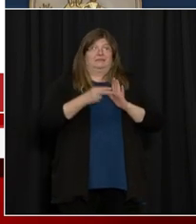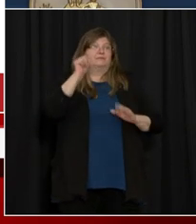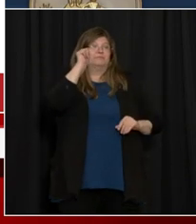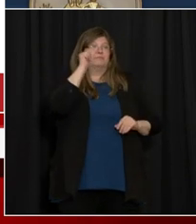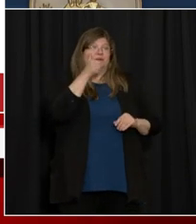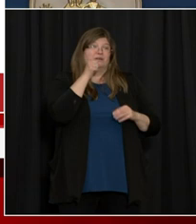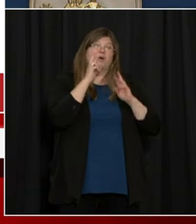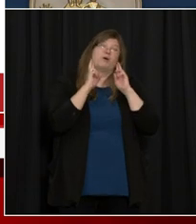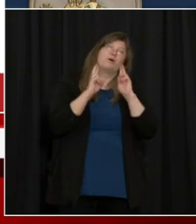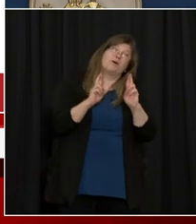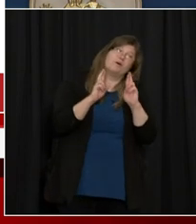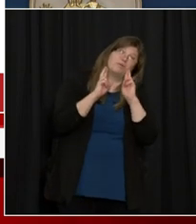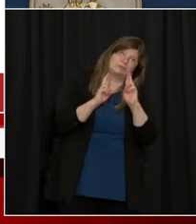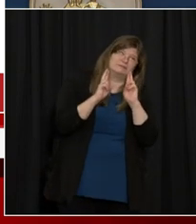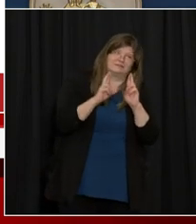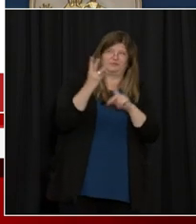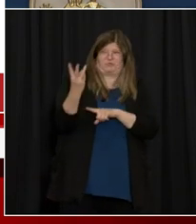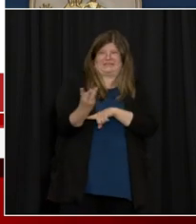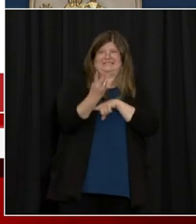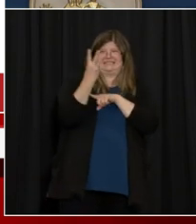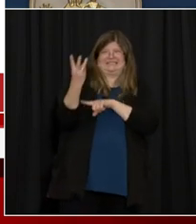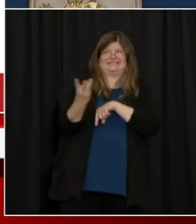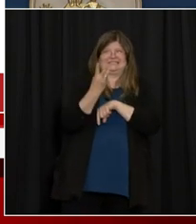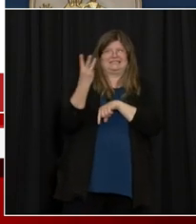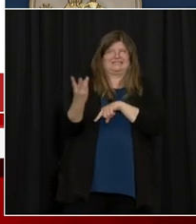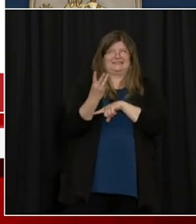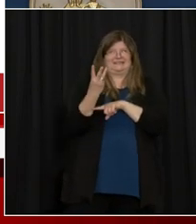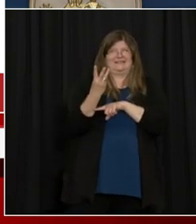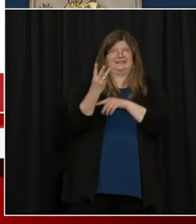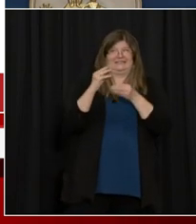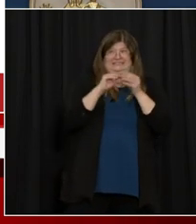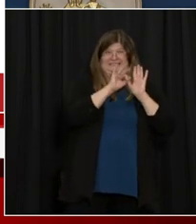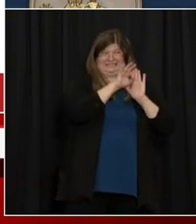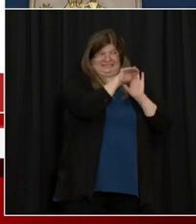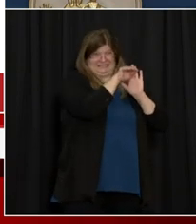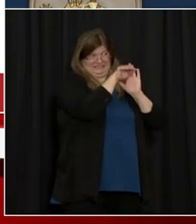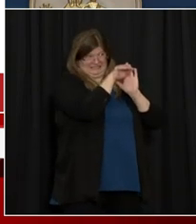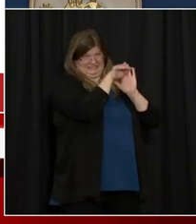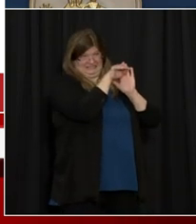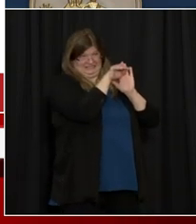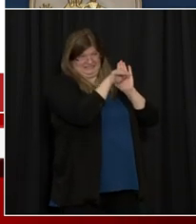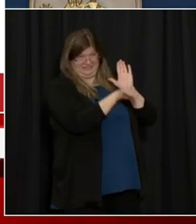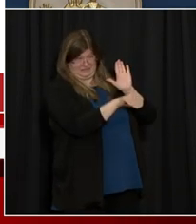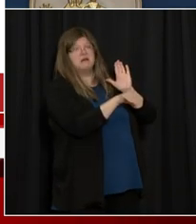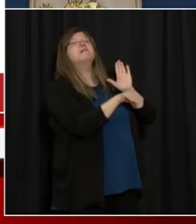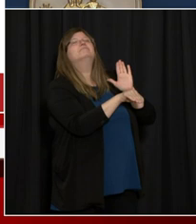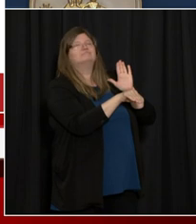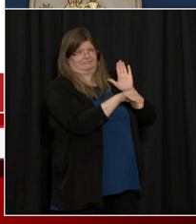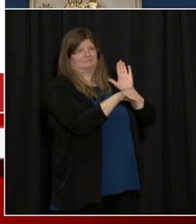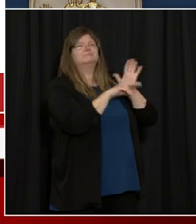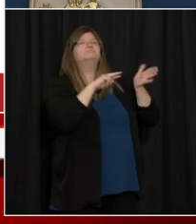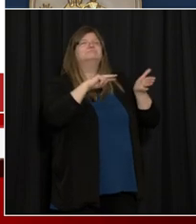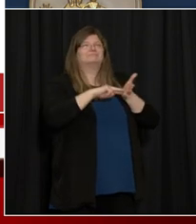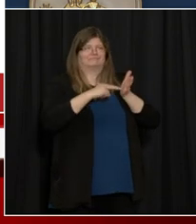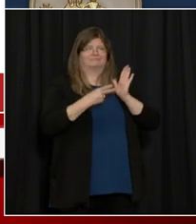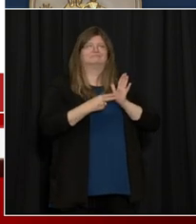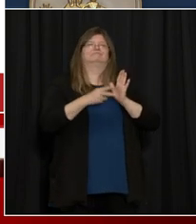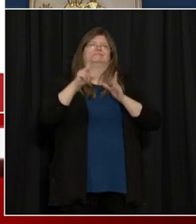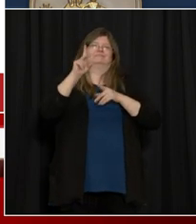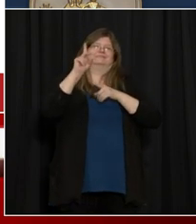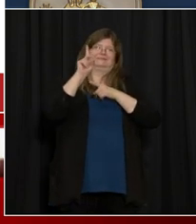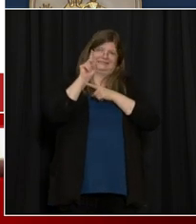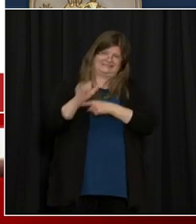hope that the trends will continue, and we will be able to provide next